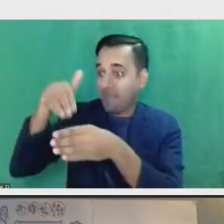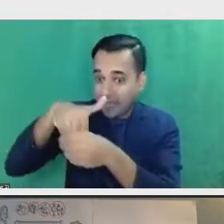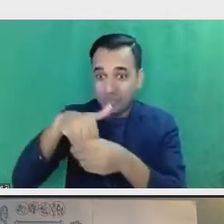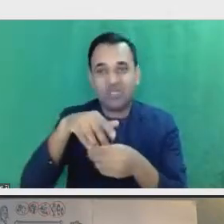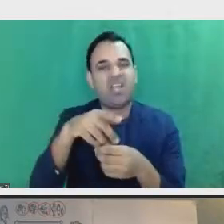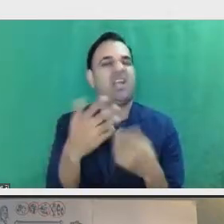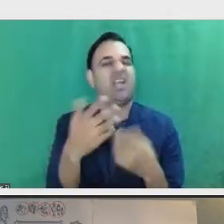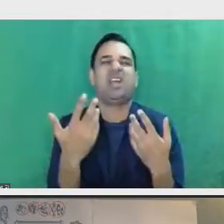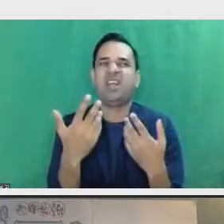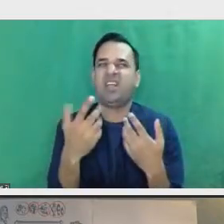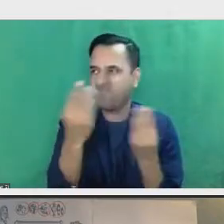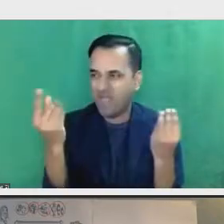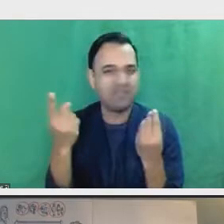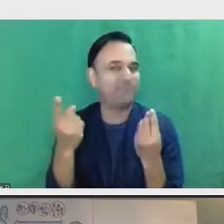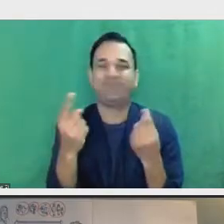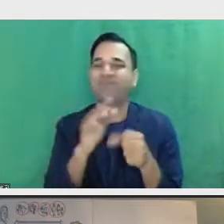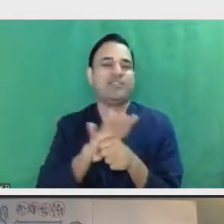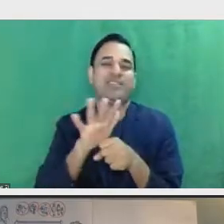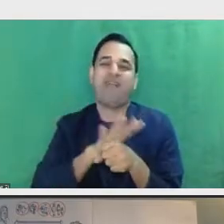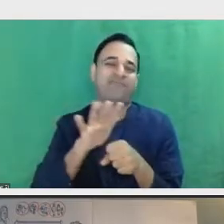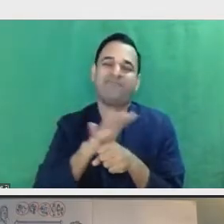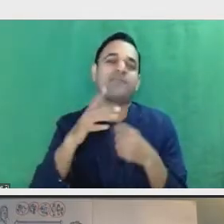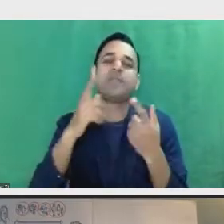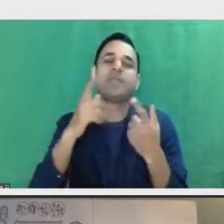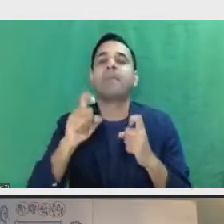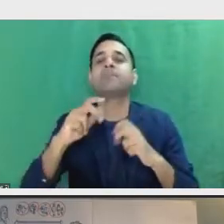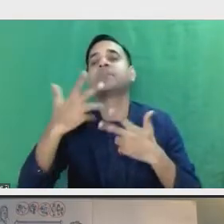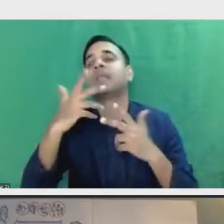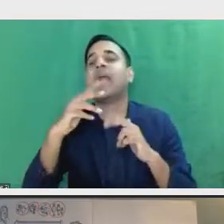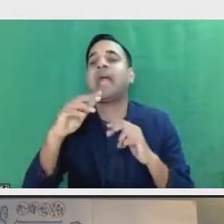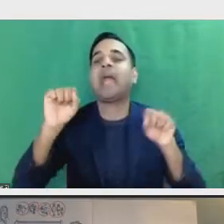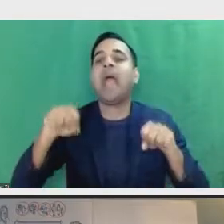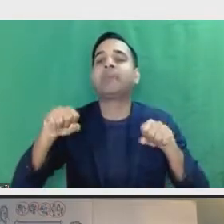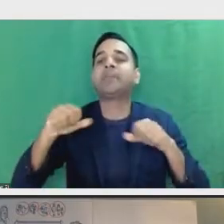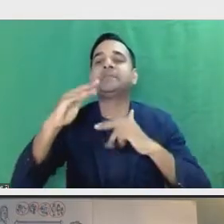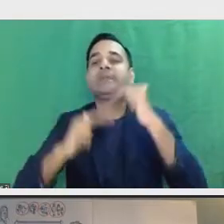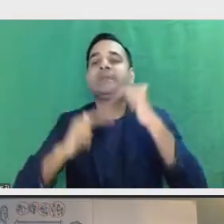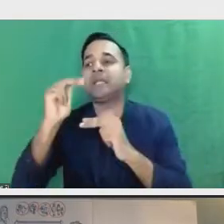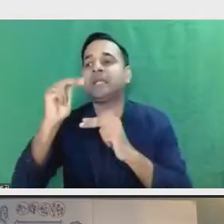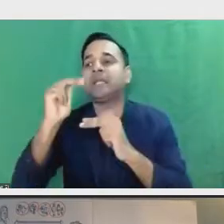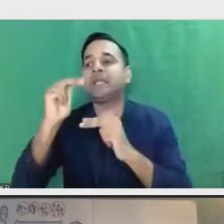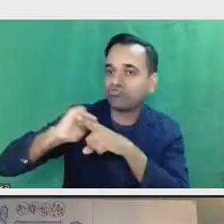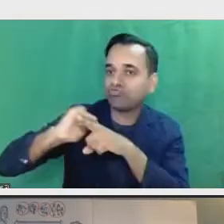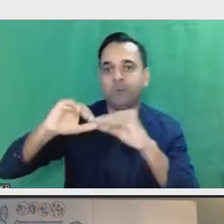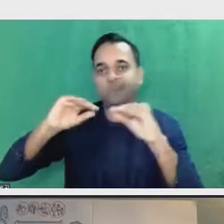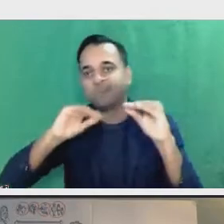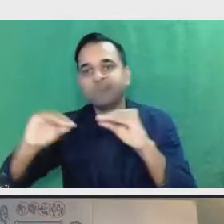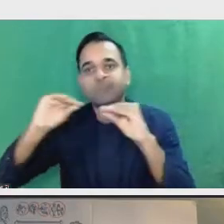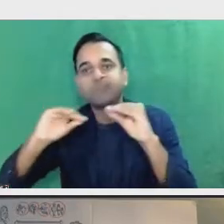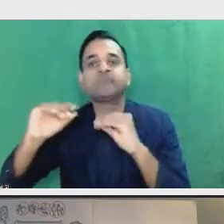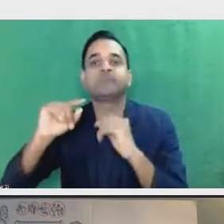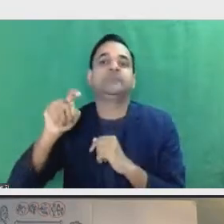led by women, develop the way they want and how they want their capacity to be built, or what kind